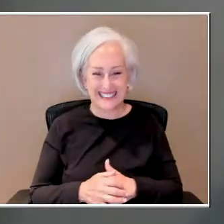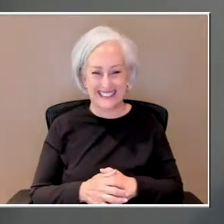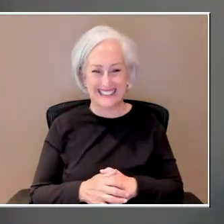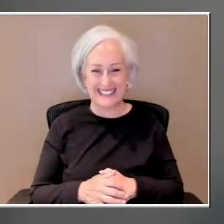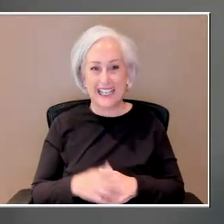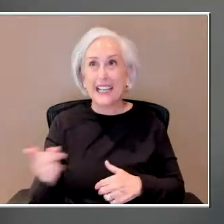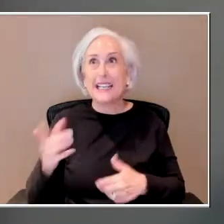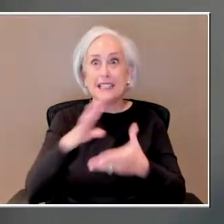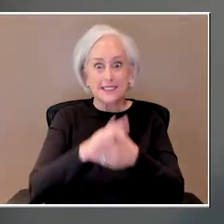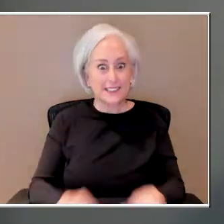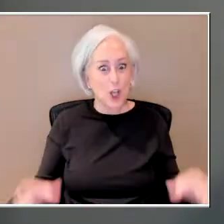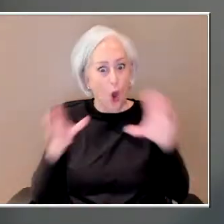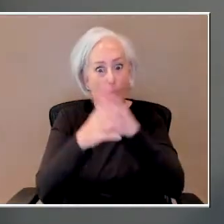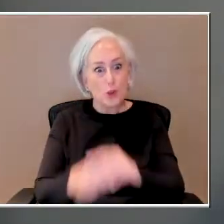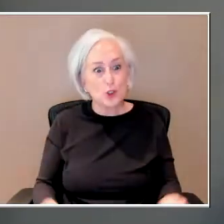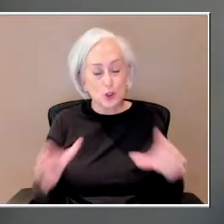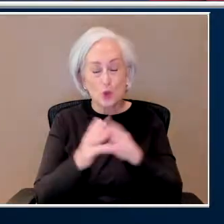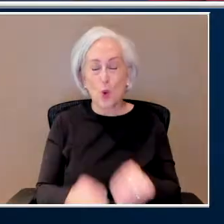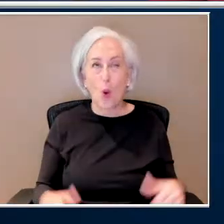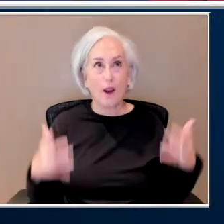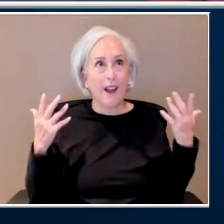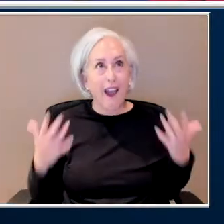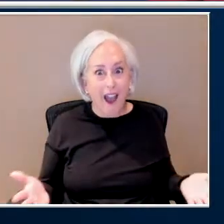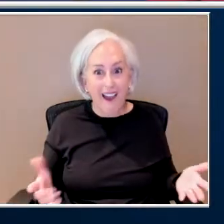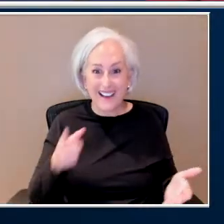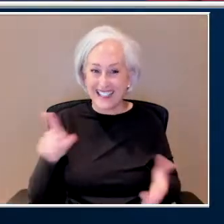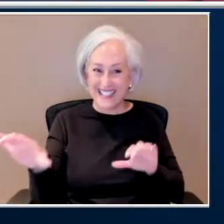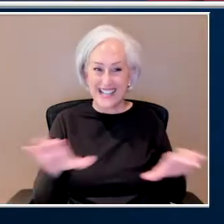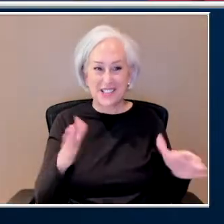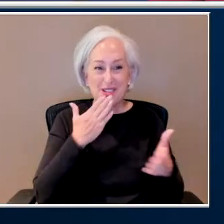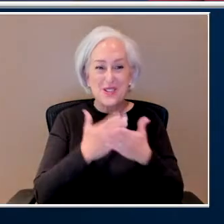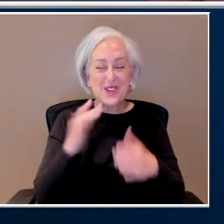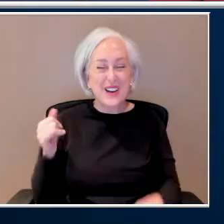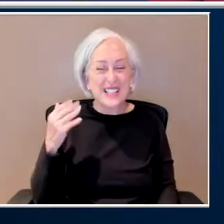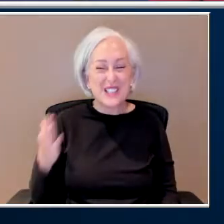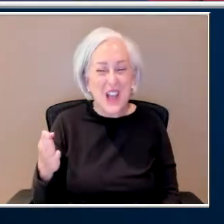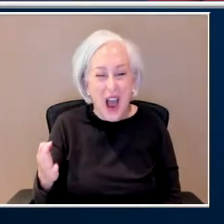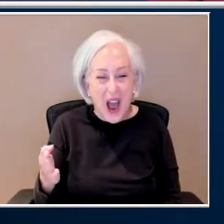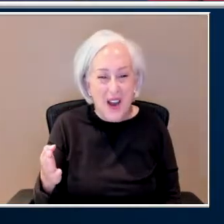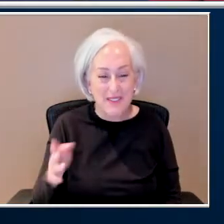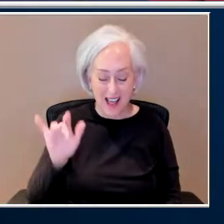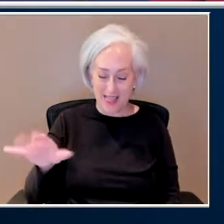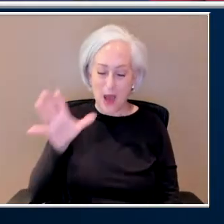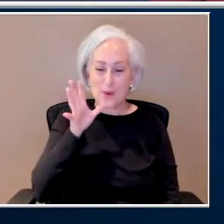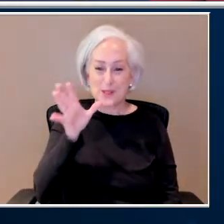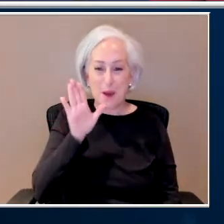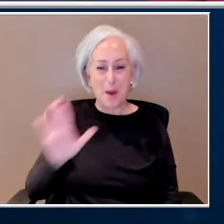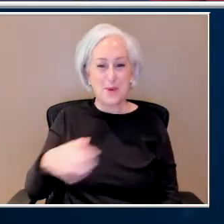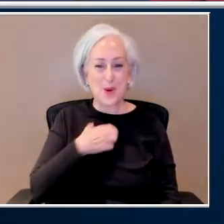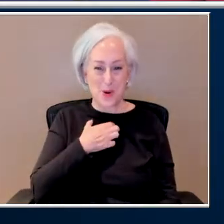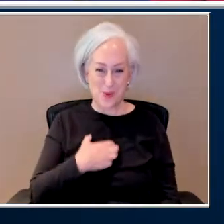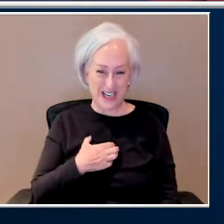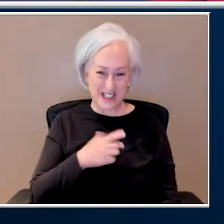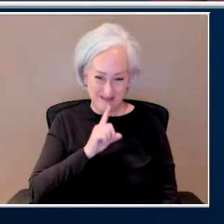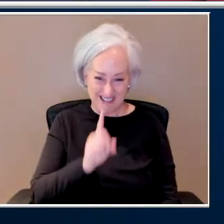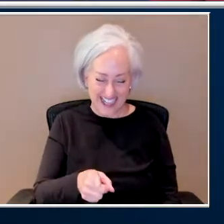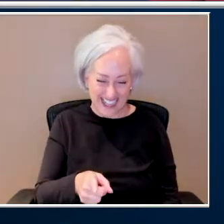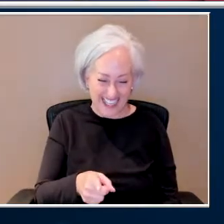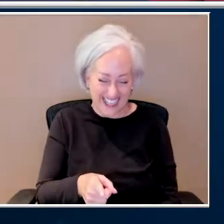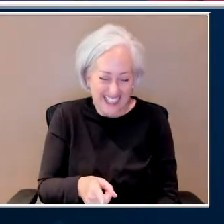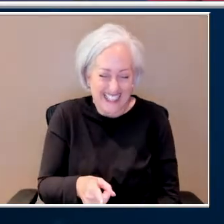story. He's doing a good job. So this was mom's wish, really, is what it was. So